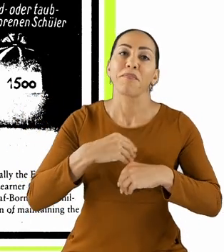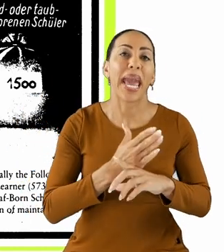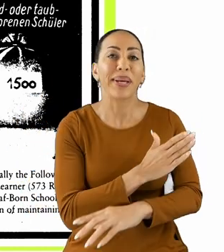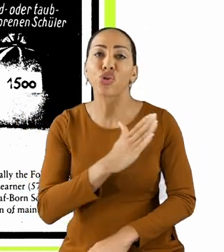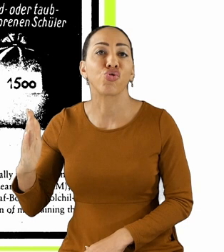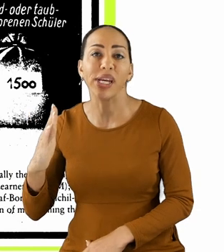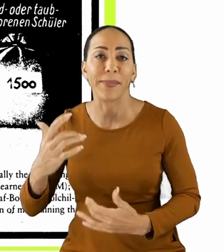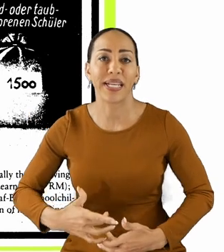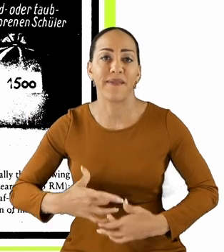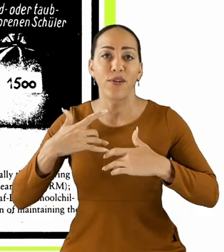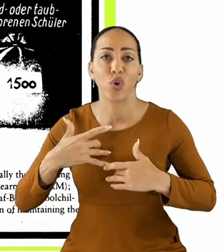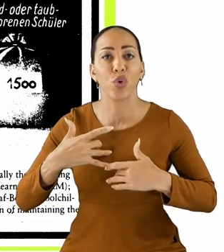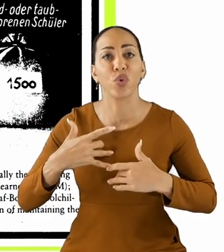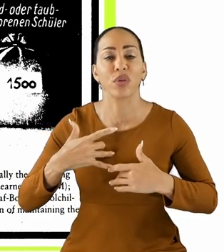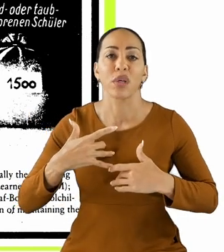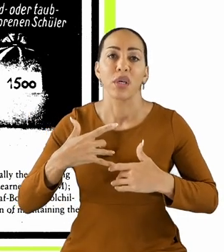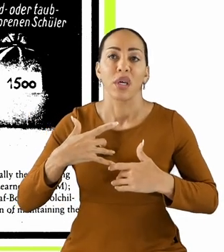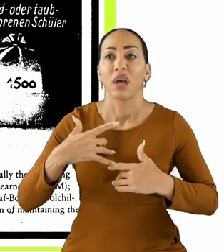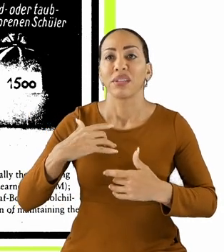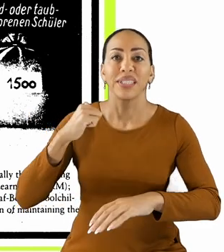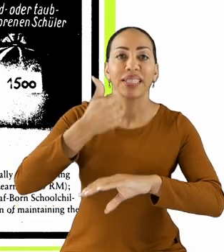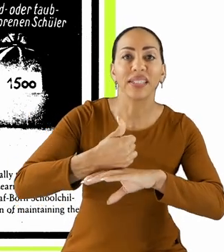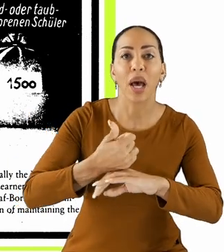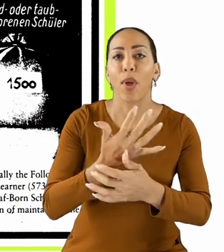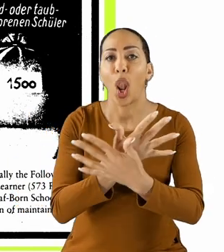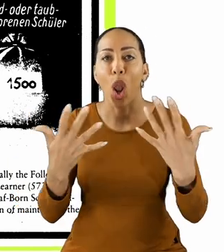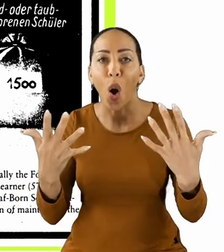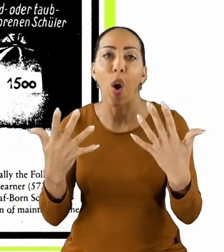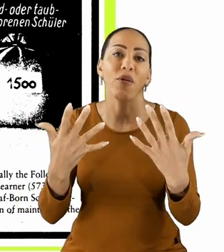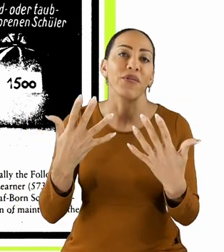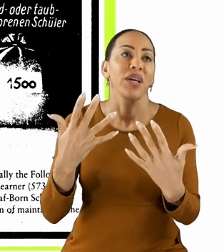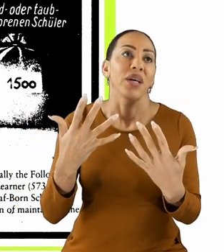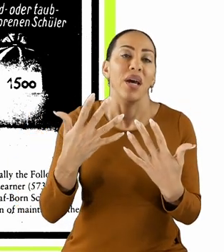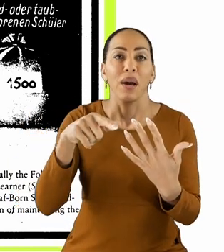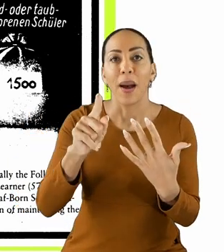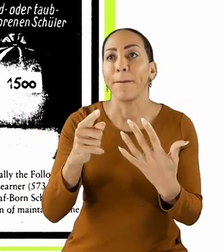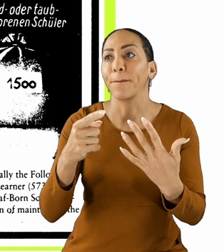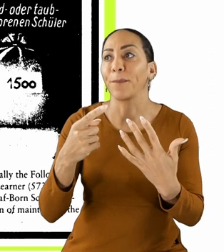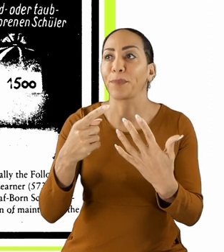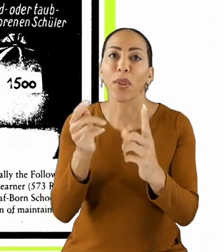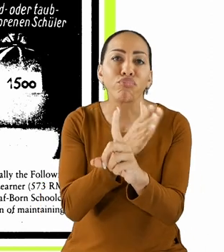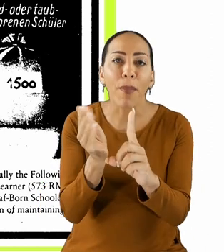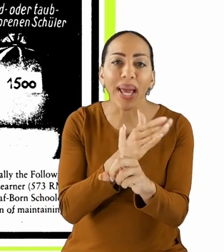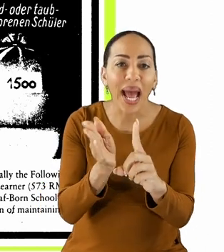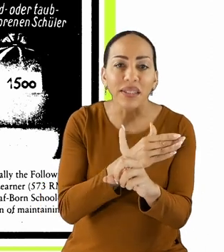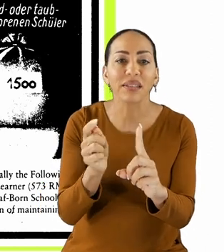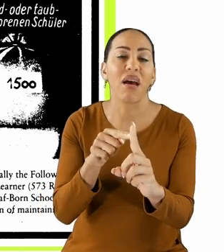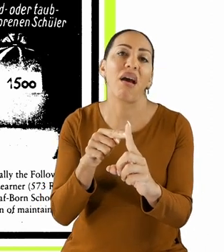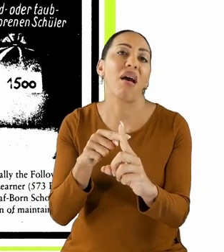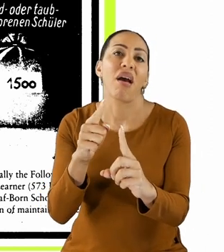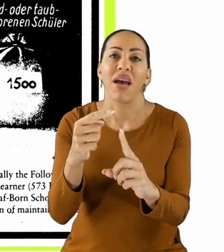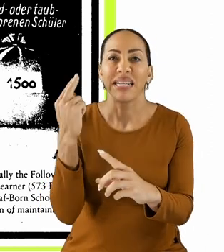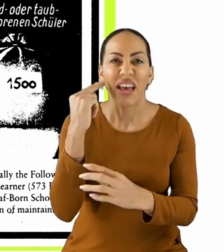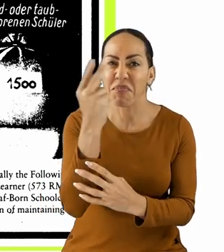logical extreme with propaganda films, posters such as this one showing how much it costs to educate the useless